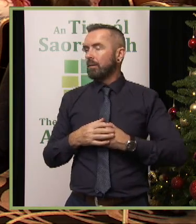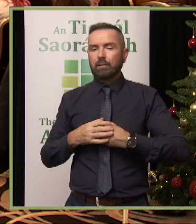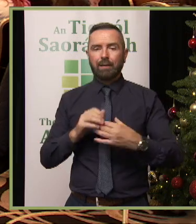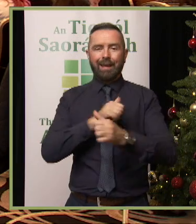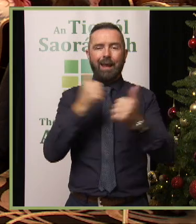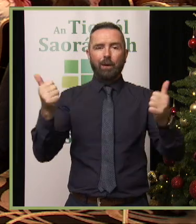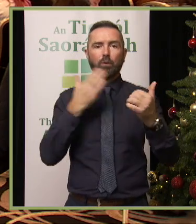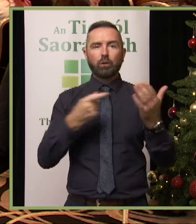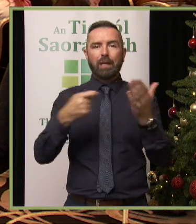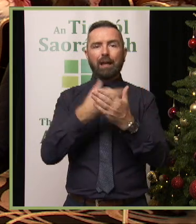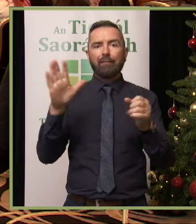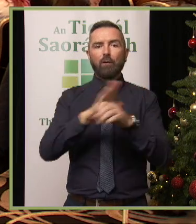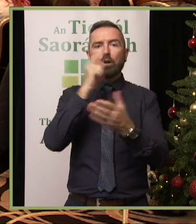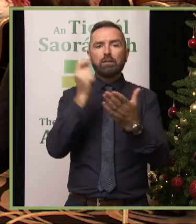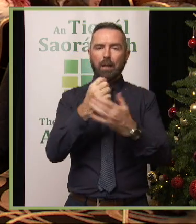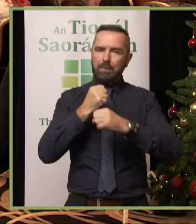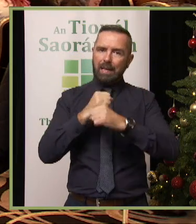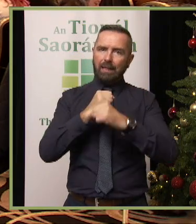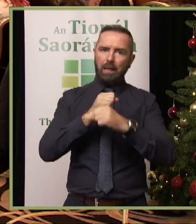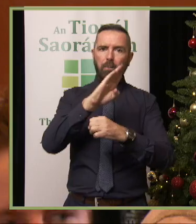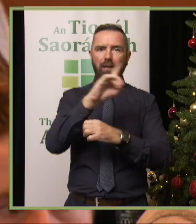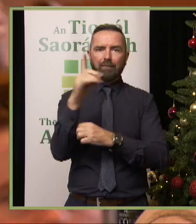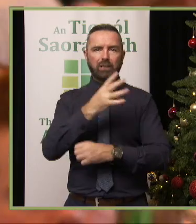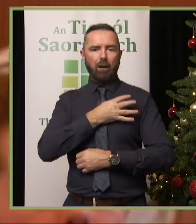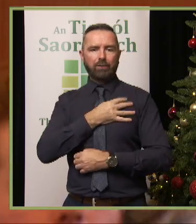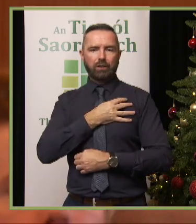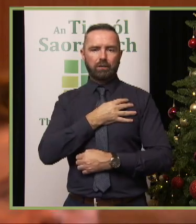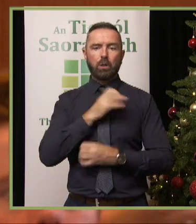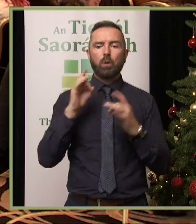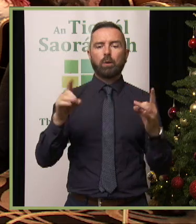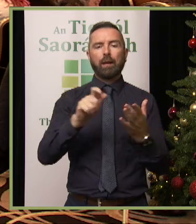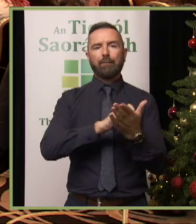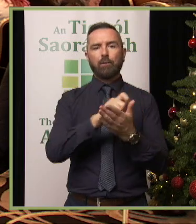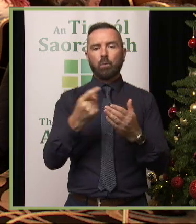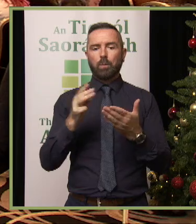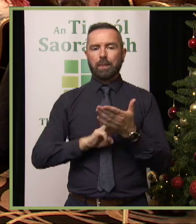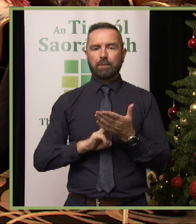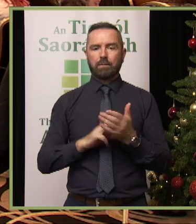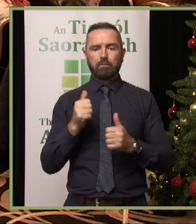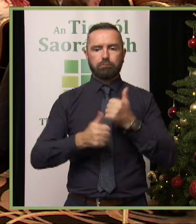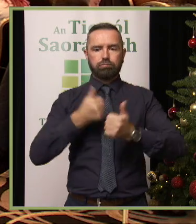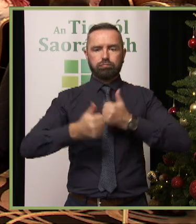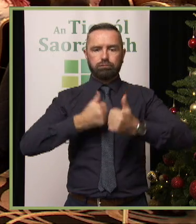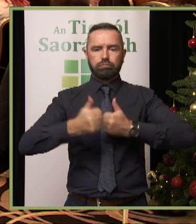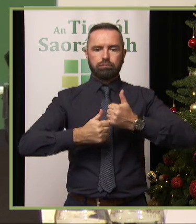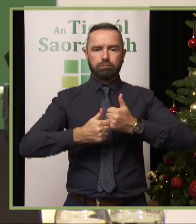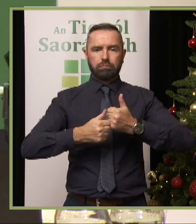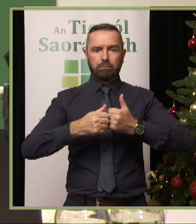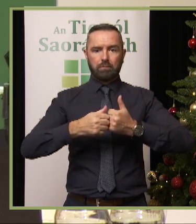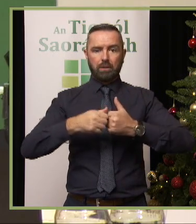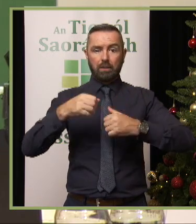Hiya, just to add full-time dedicated biodiversity officers. Great, and we'll vote on that one now in a second. Perfect. Oh my gosh. Okay, are we on